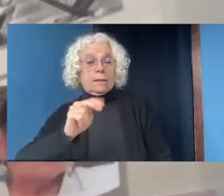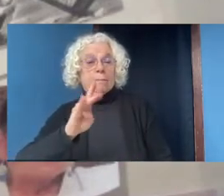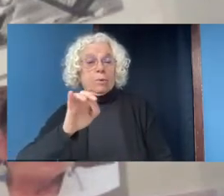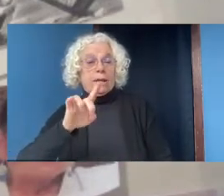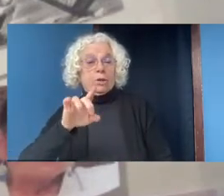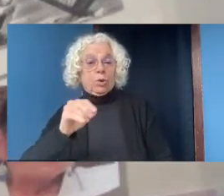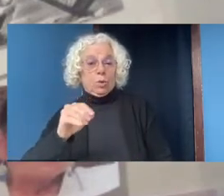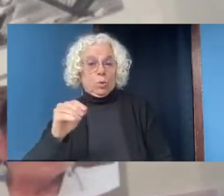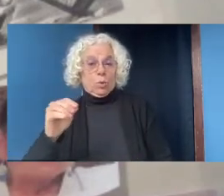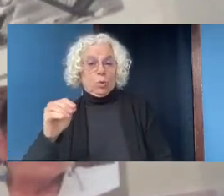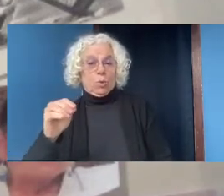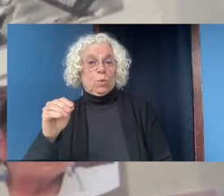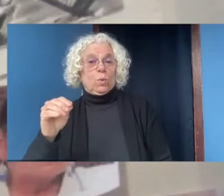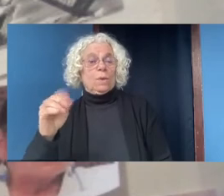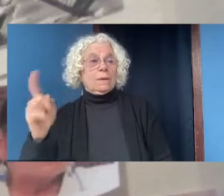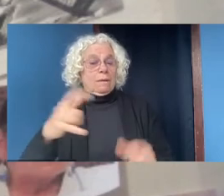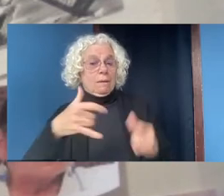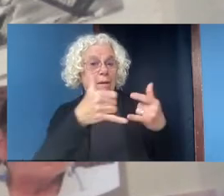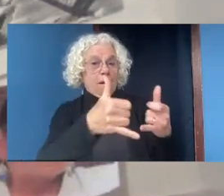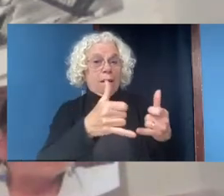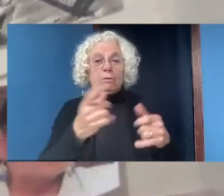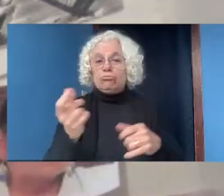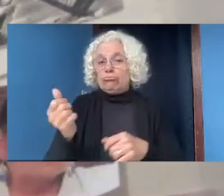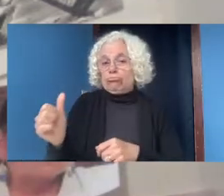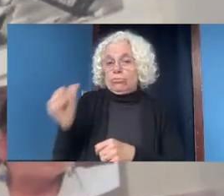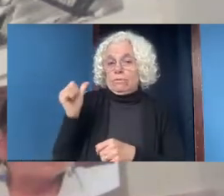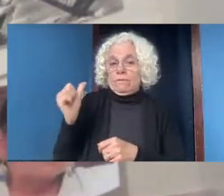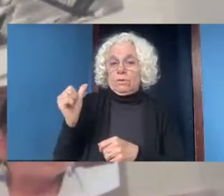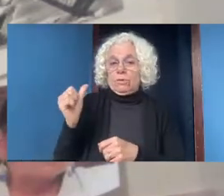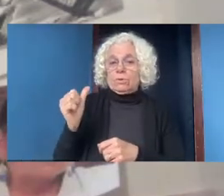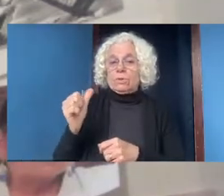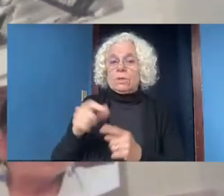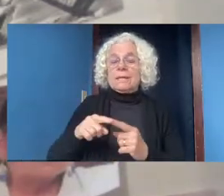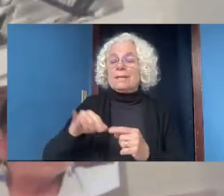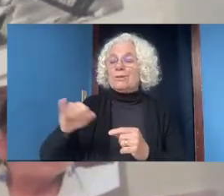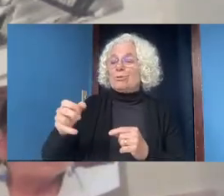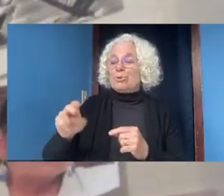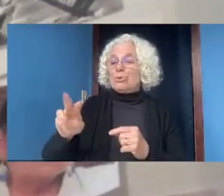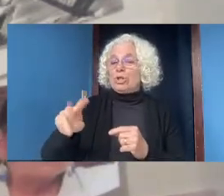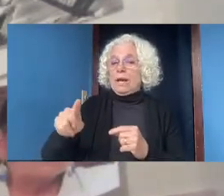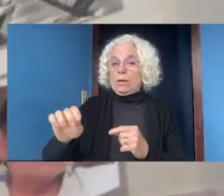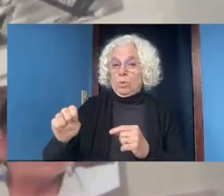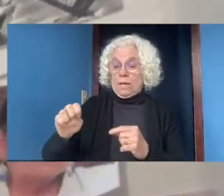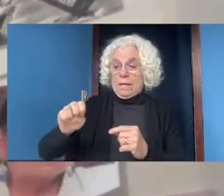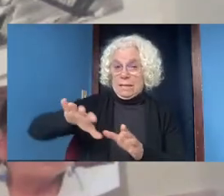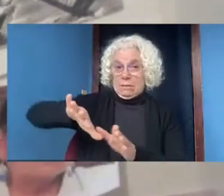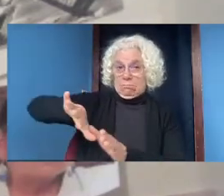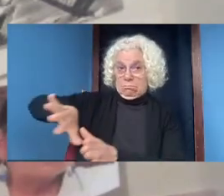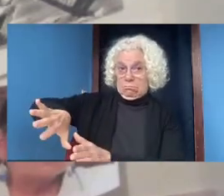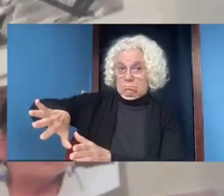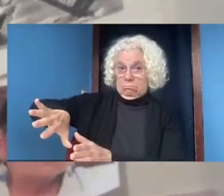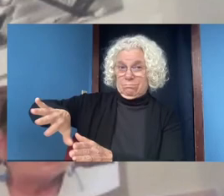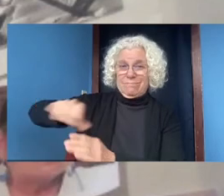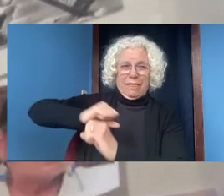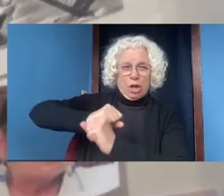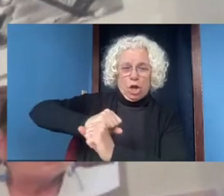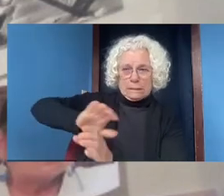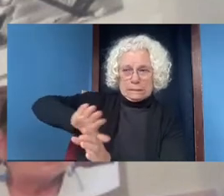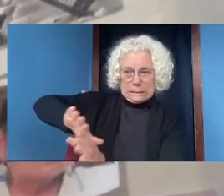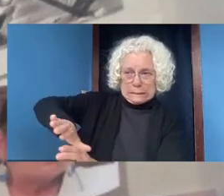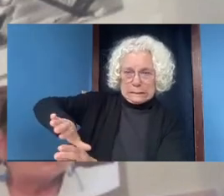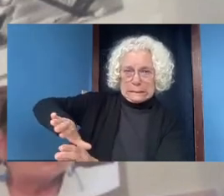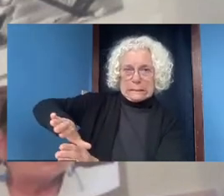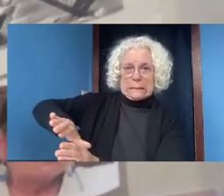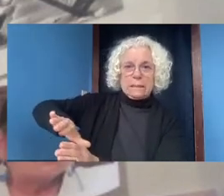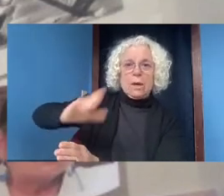And John Wayne had to be held back by the guards that night.